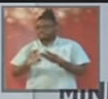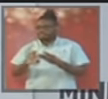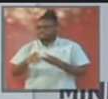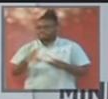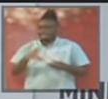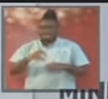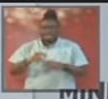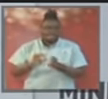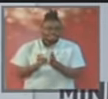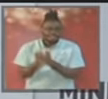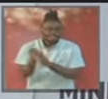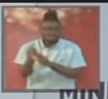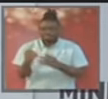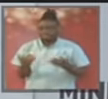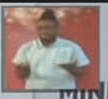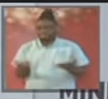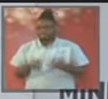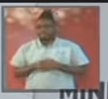others.